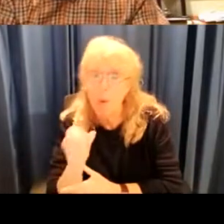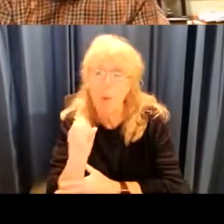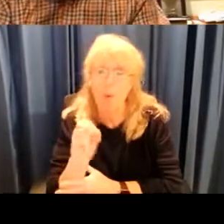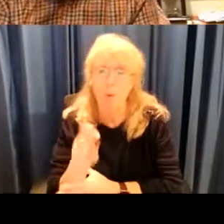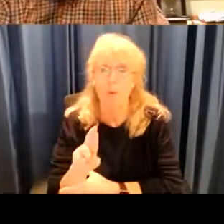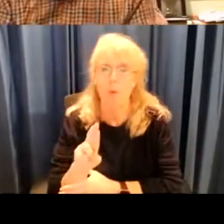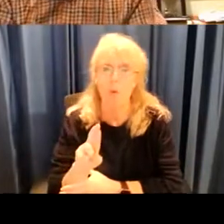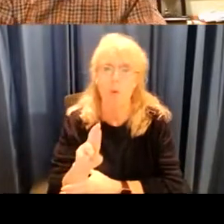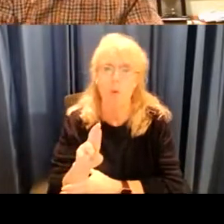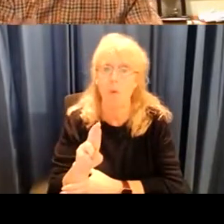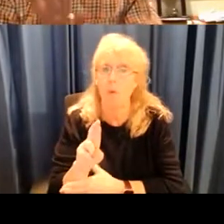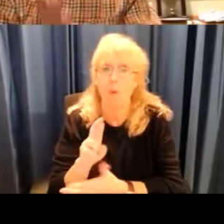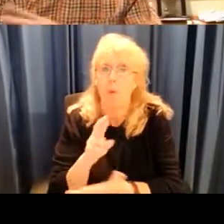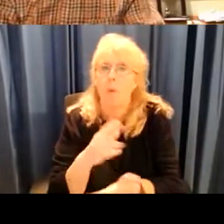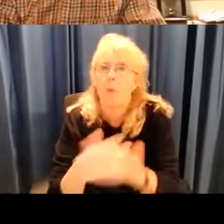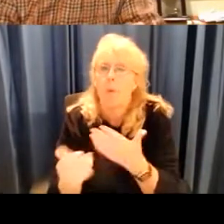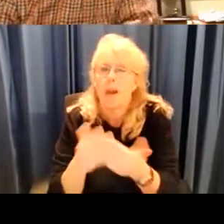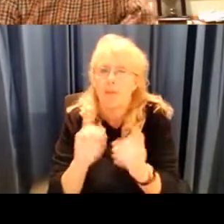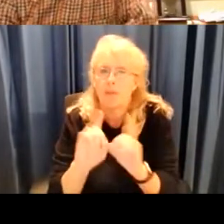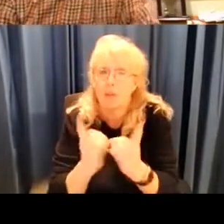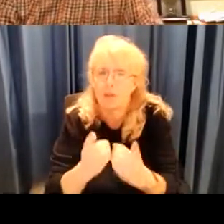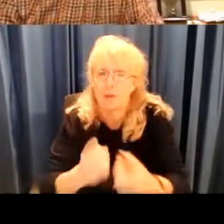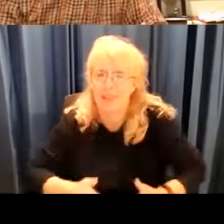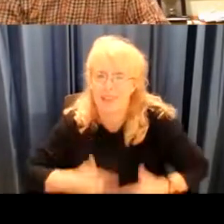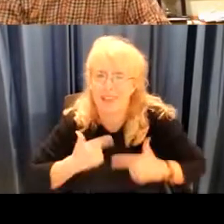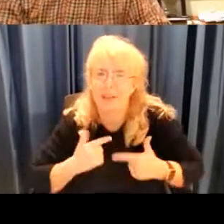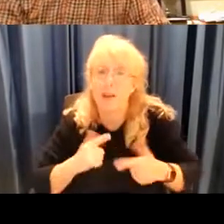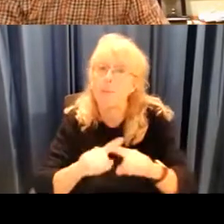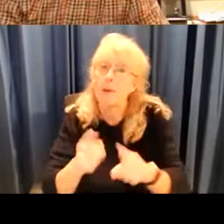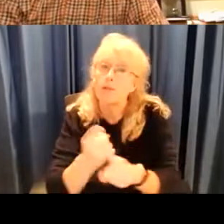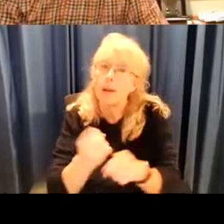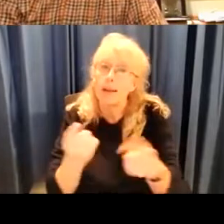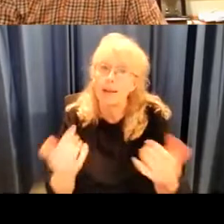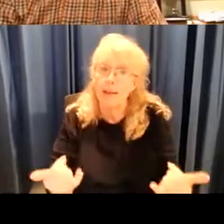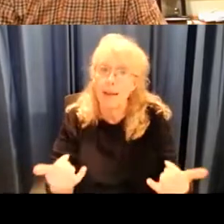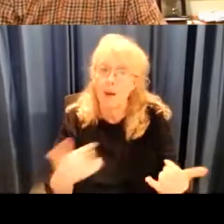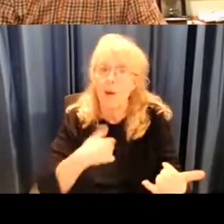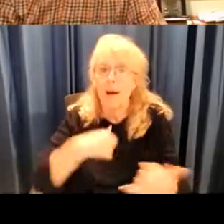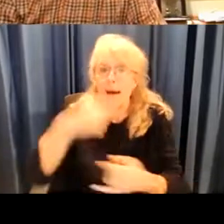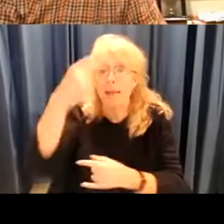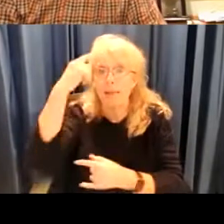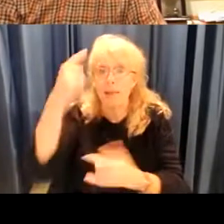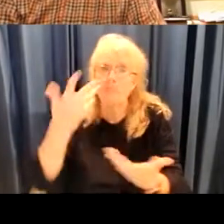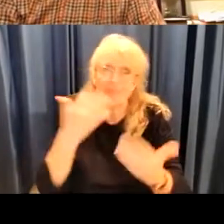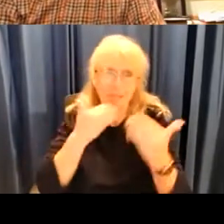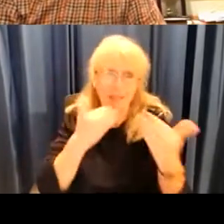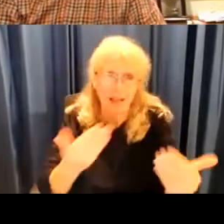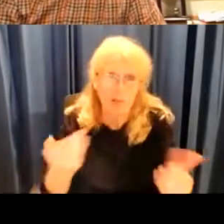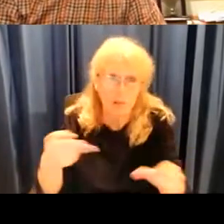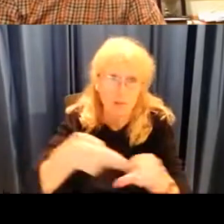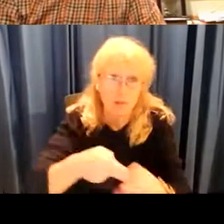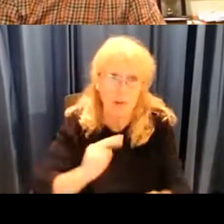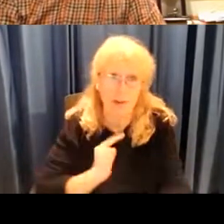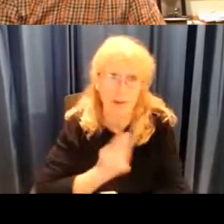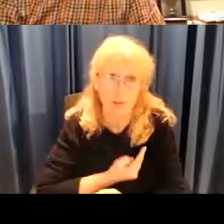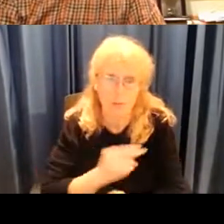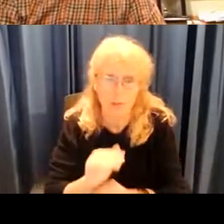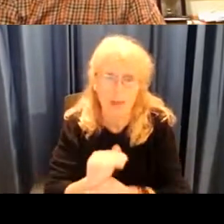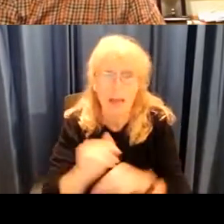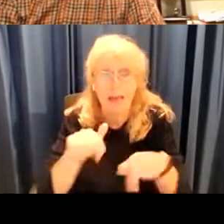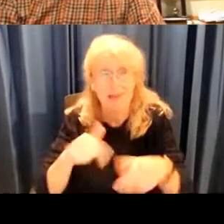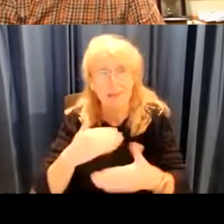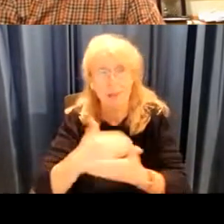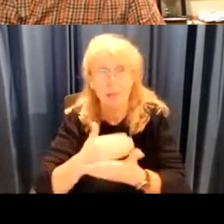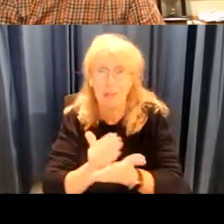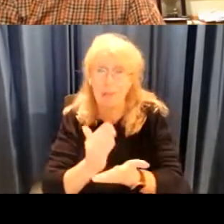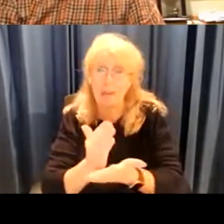or whatever district it is. But for right now, I think, thank you for joining us tonight. This is budget season is always